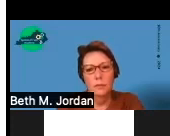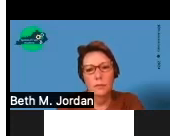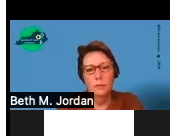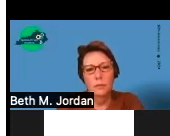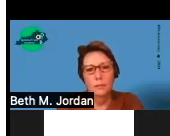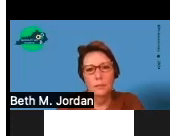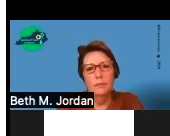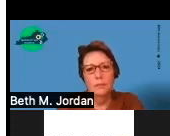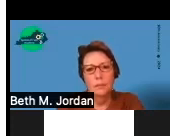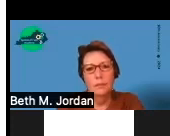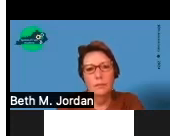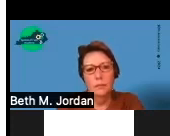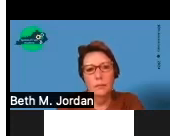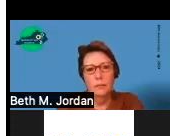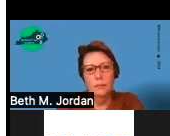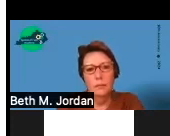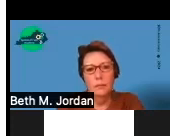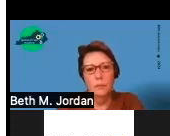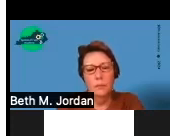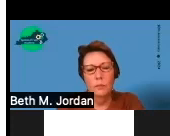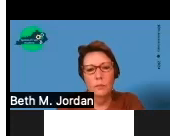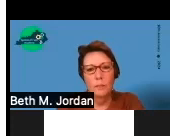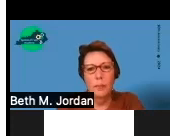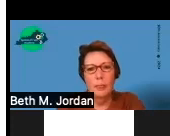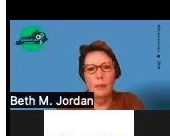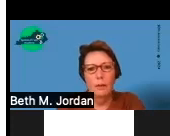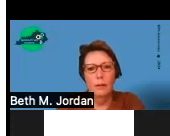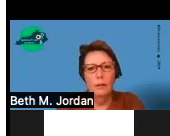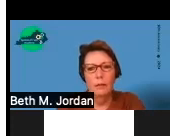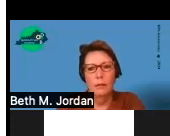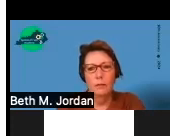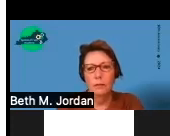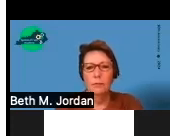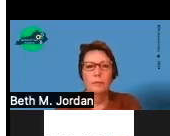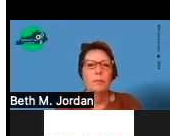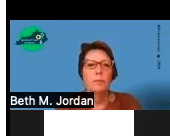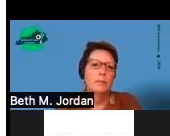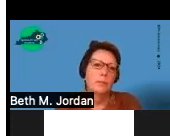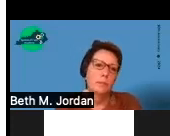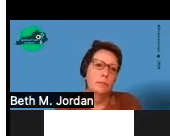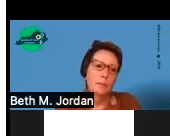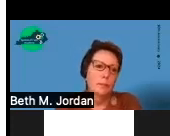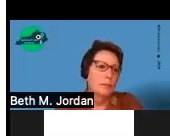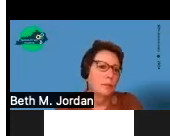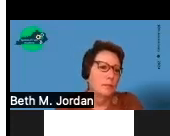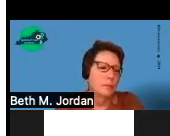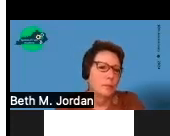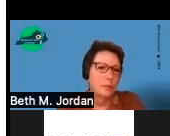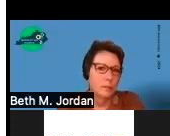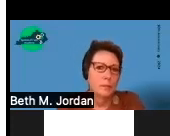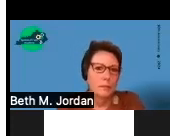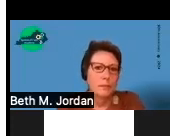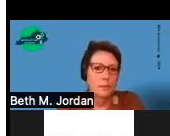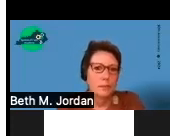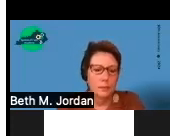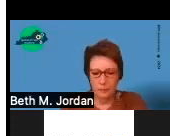have what they need to be able to meet those daily needs is really important. In addition to having those treatment needs